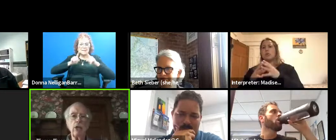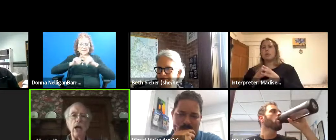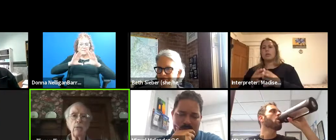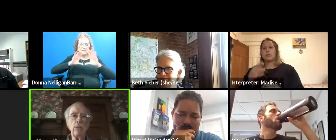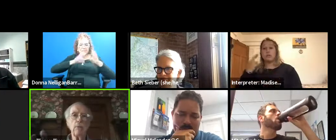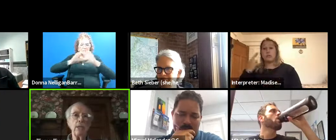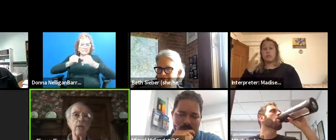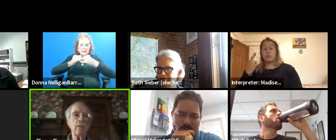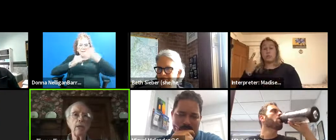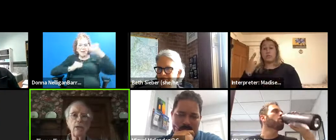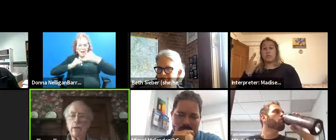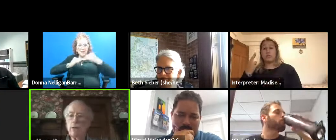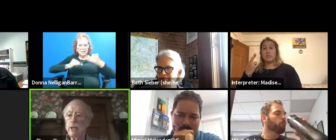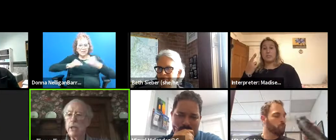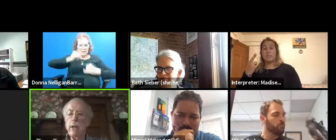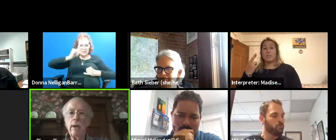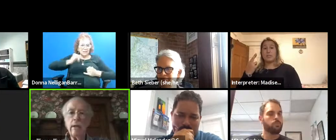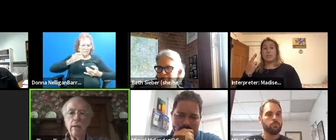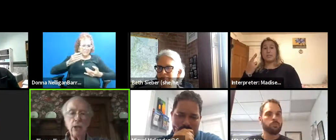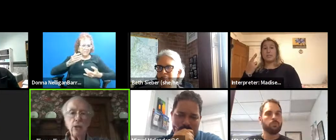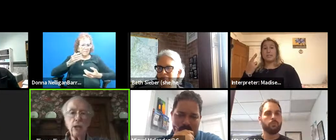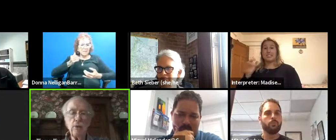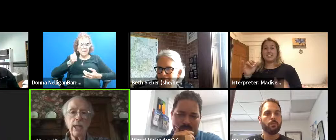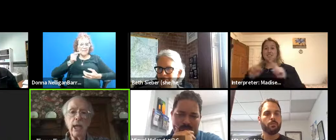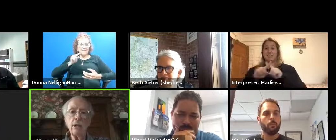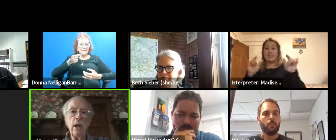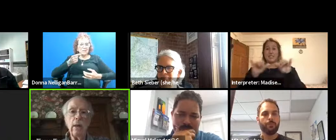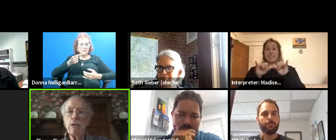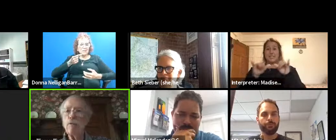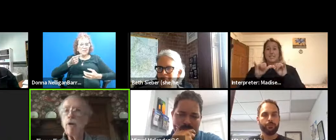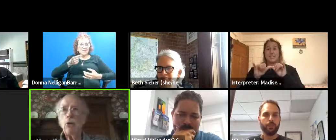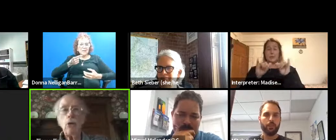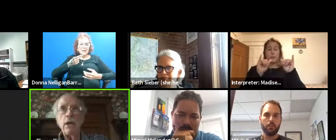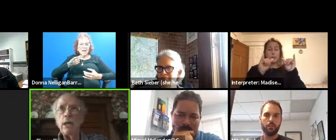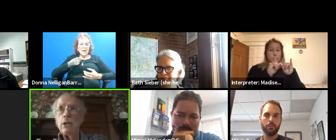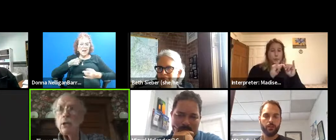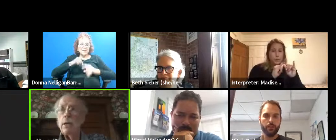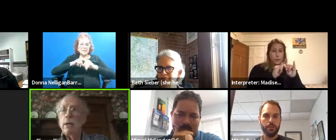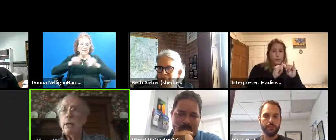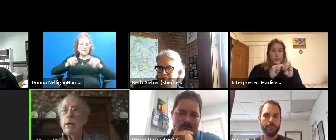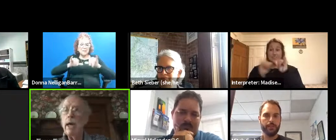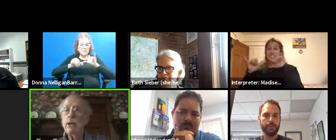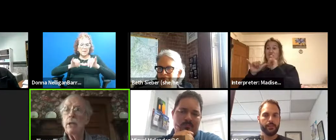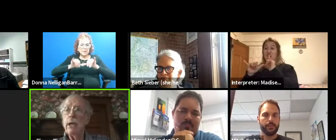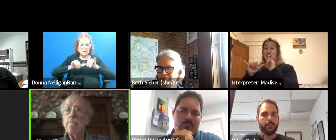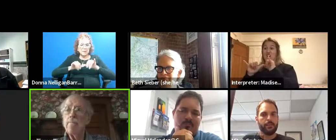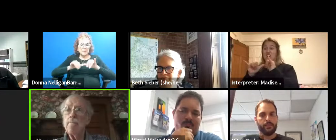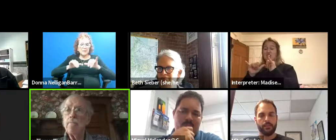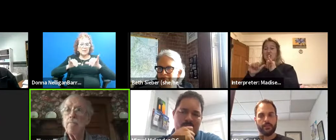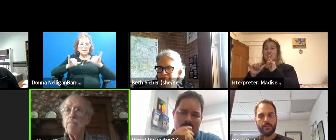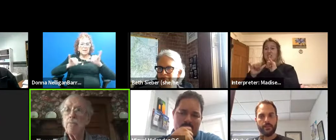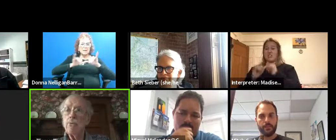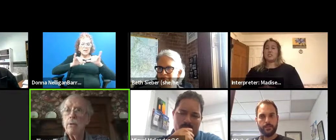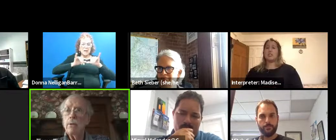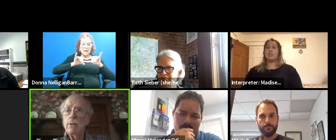disparity in size between the east and west side of the city. The East District has gone up as far north as